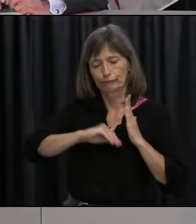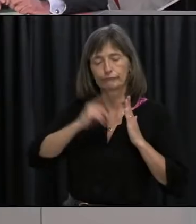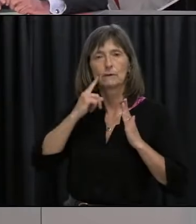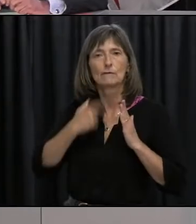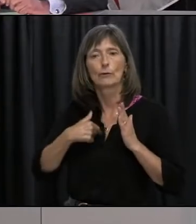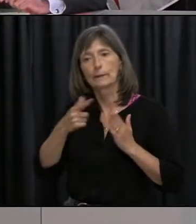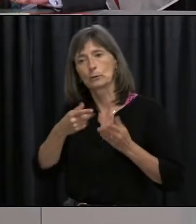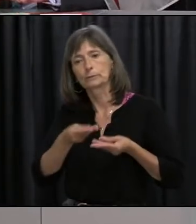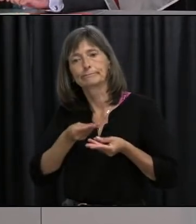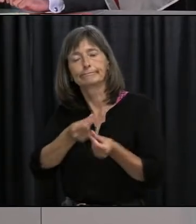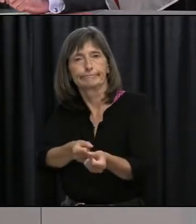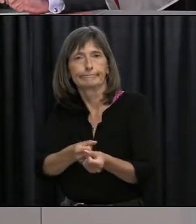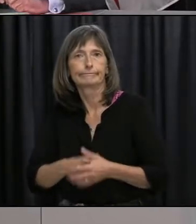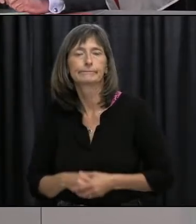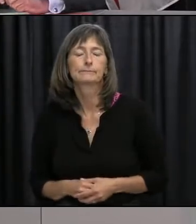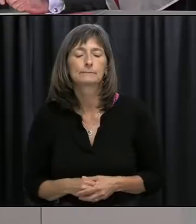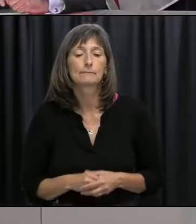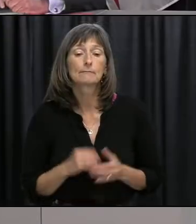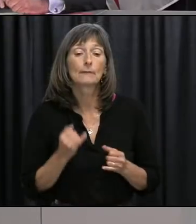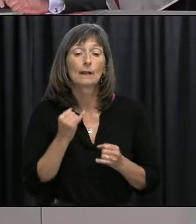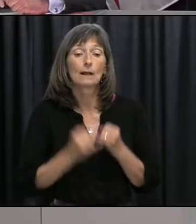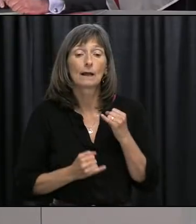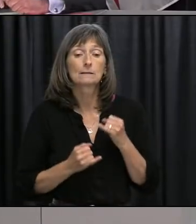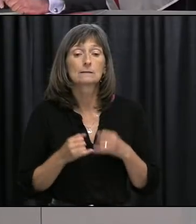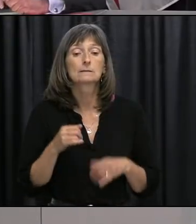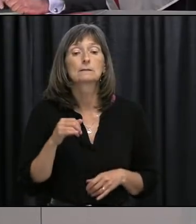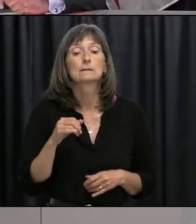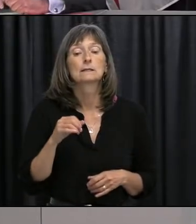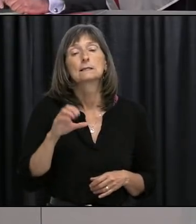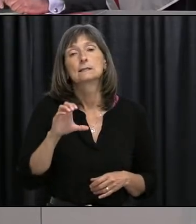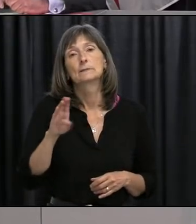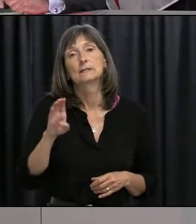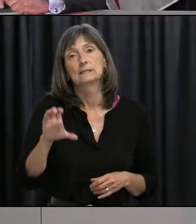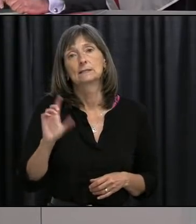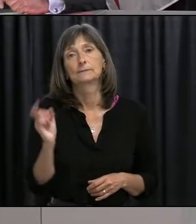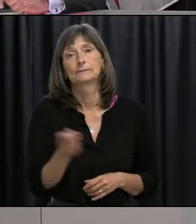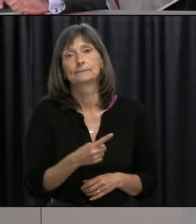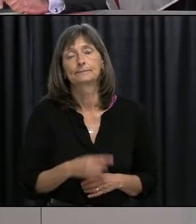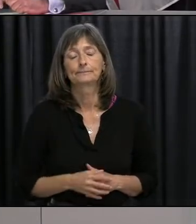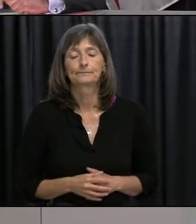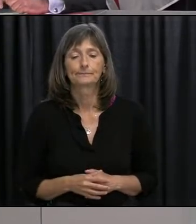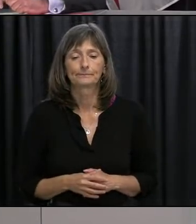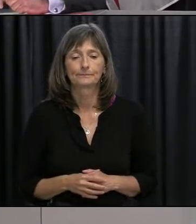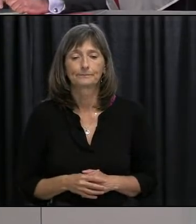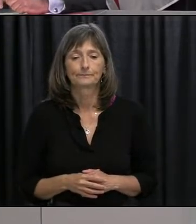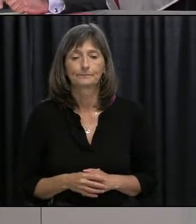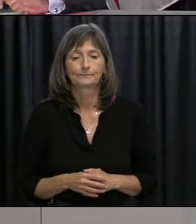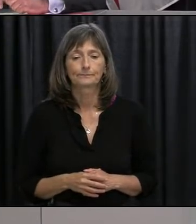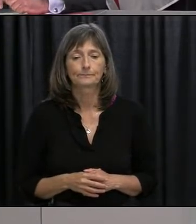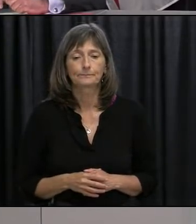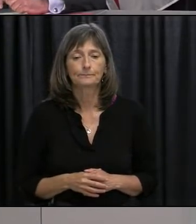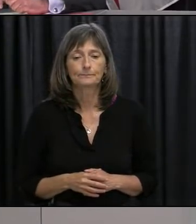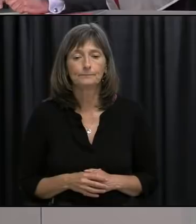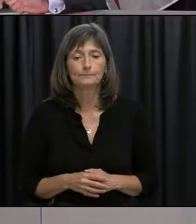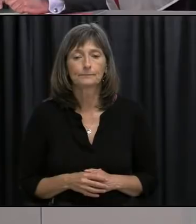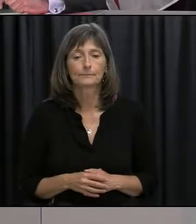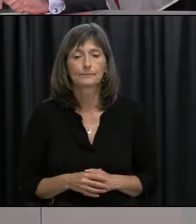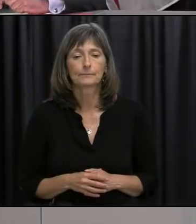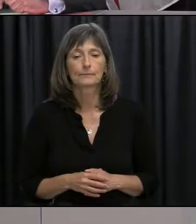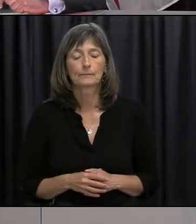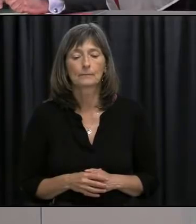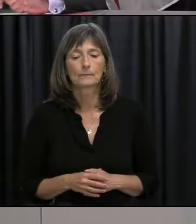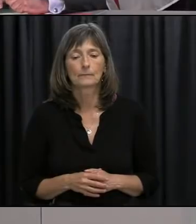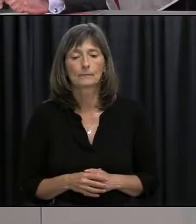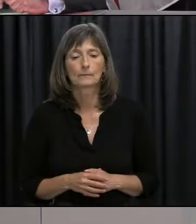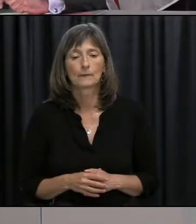you. And our final question today is from Peter Cowan of CBC News. Please go ahead. Thank you. Dr. Fitzgerald, I'm wondering if